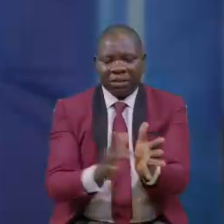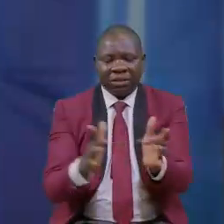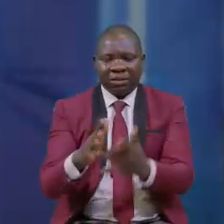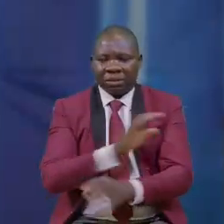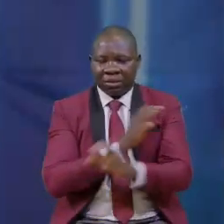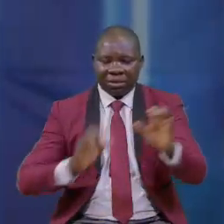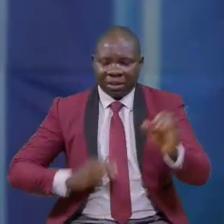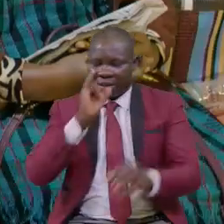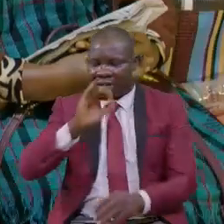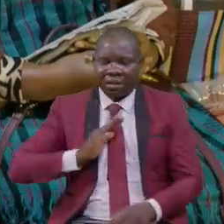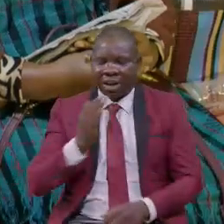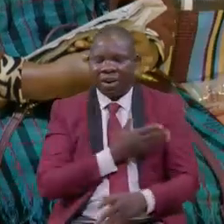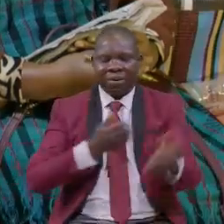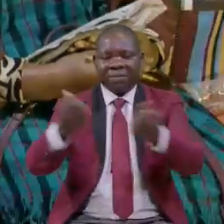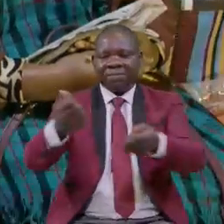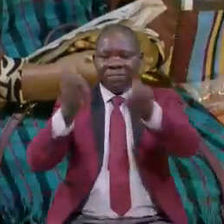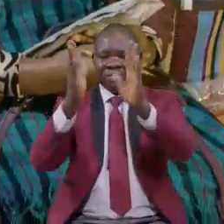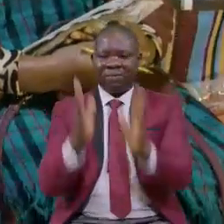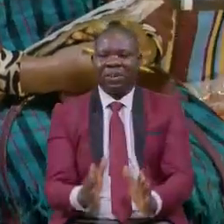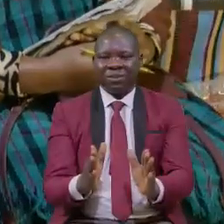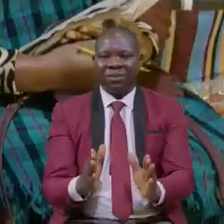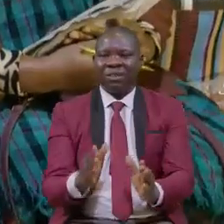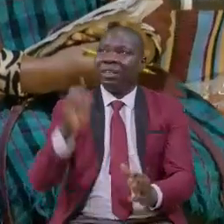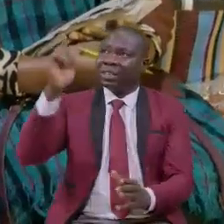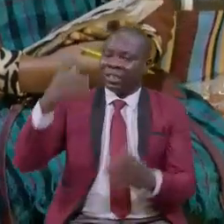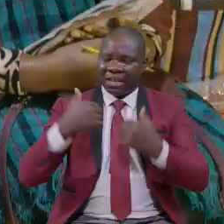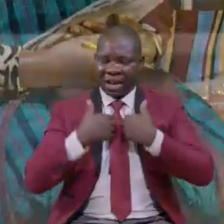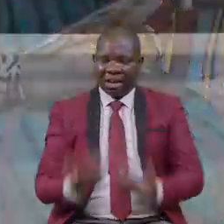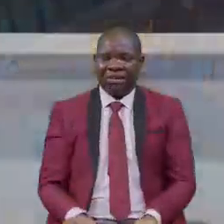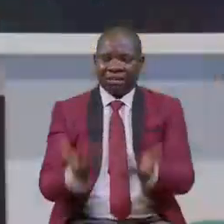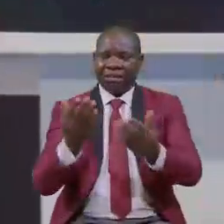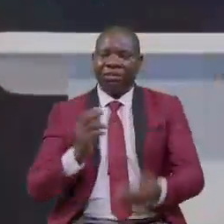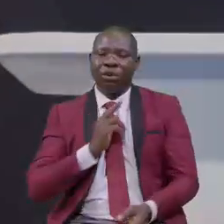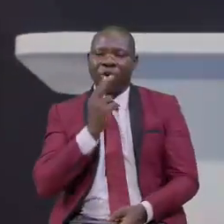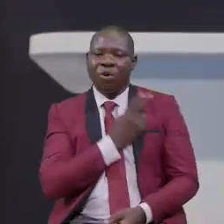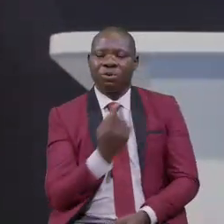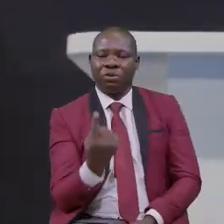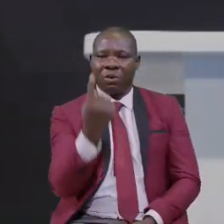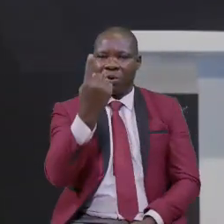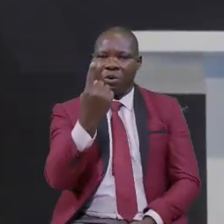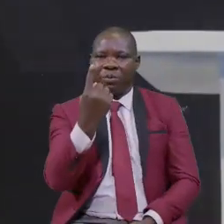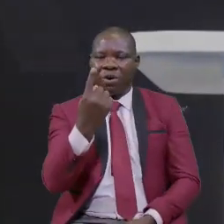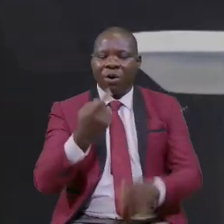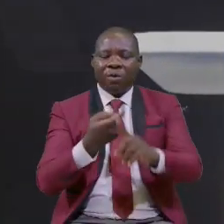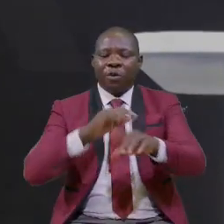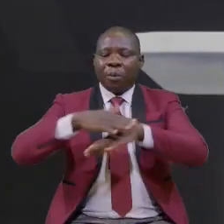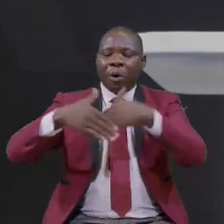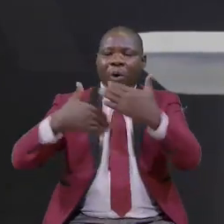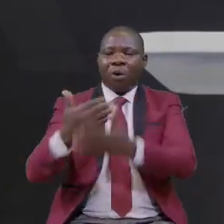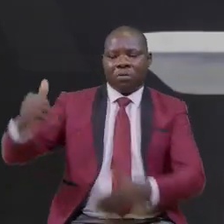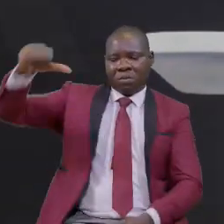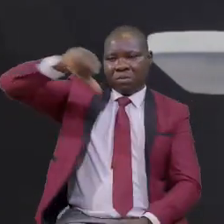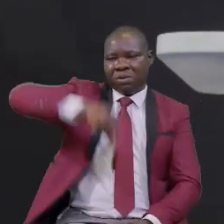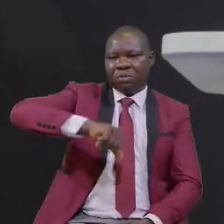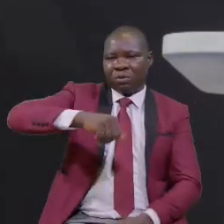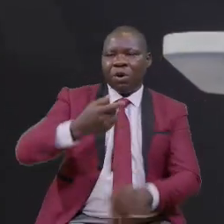our pilot. He has raised us up from all the condemnation and from all